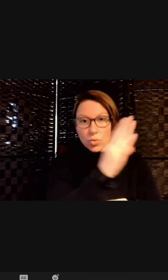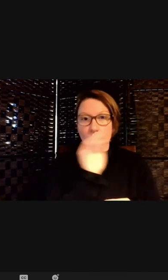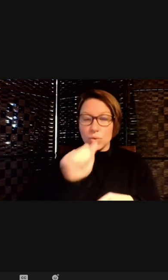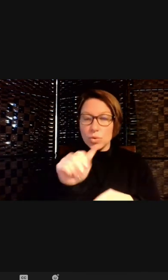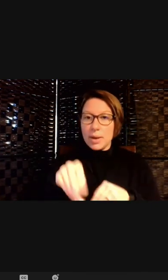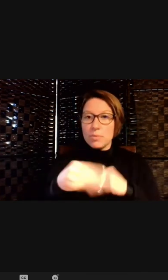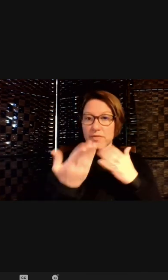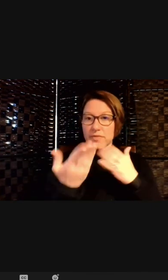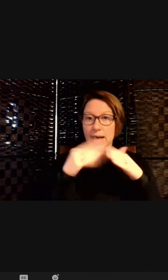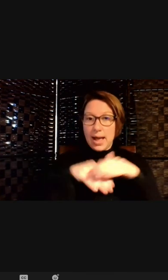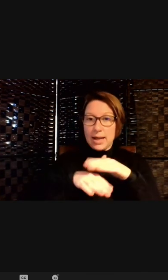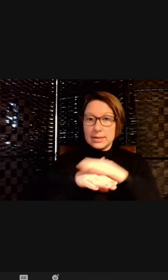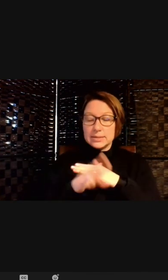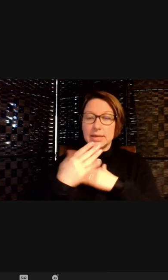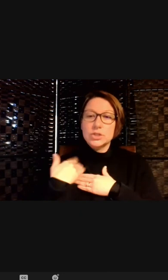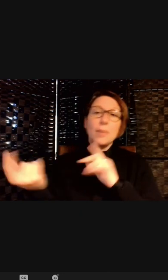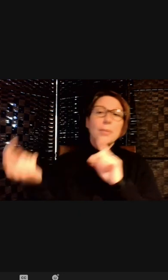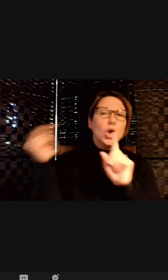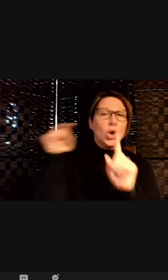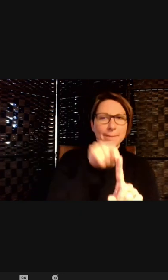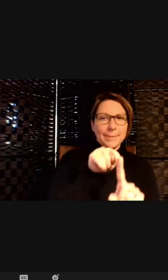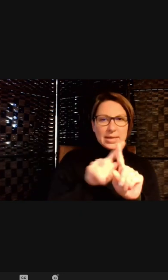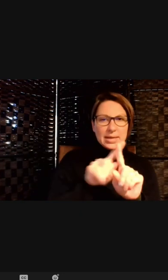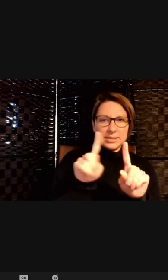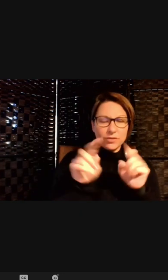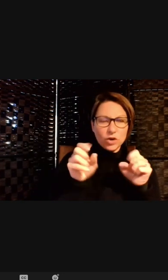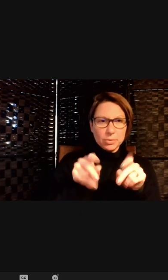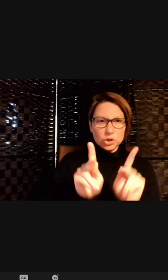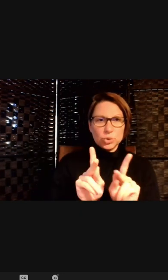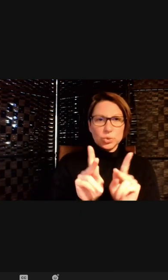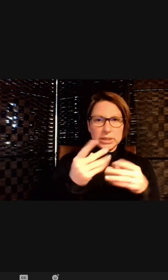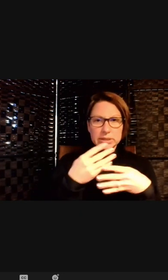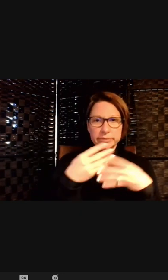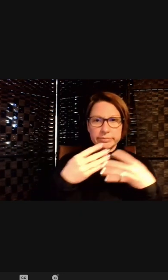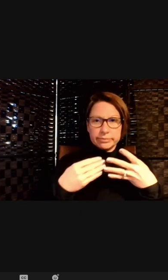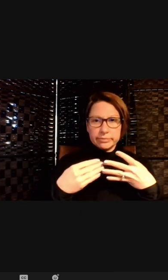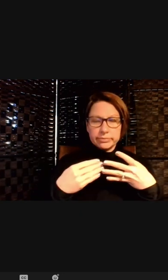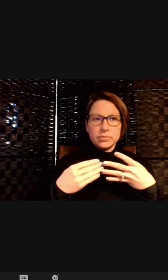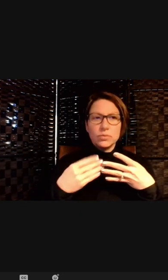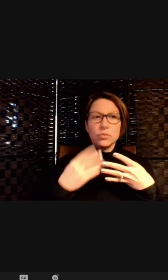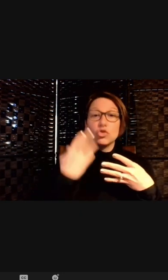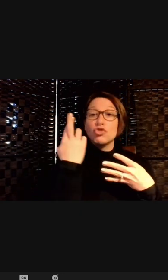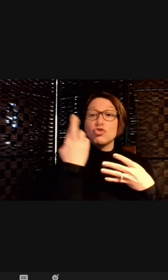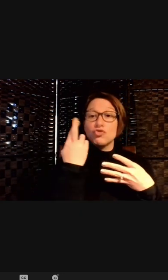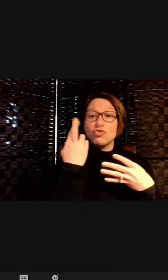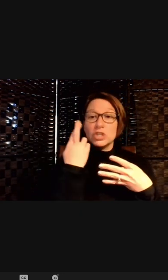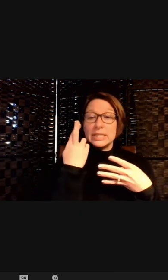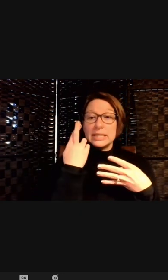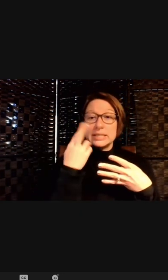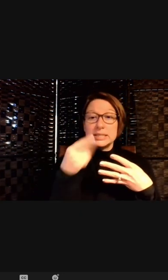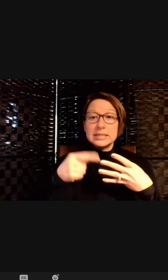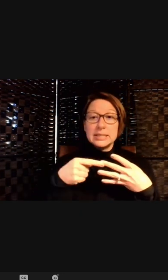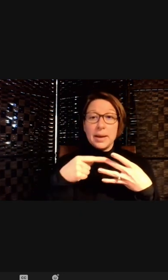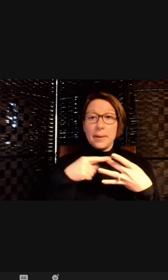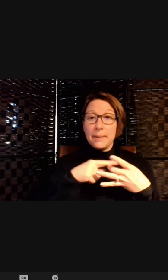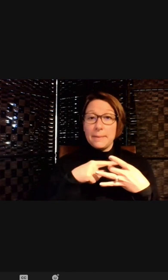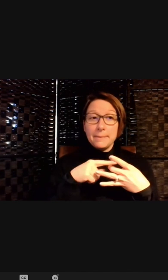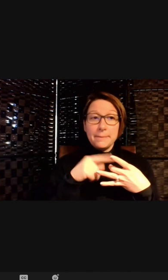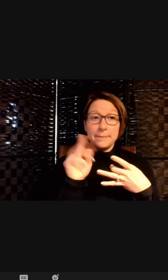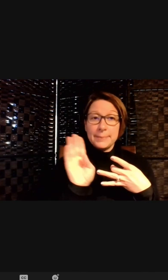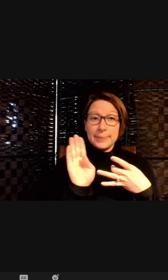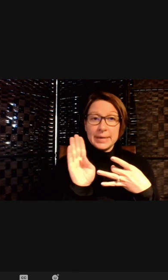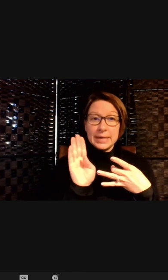So I'm going to go back to the example, the different opportunities we had here. The reason I did not choose the miniatures